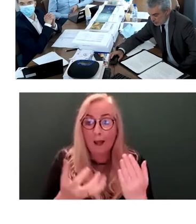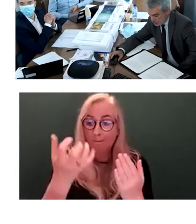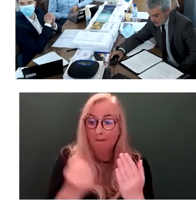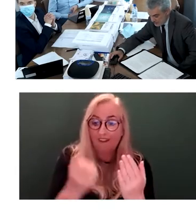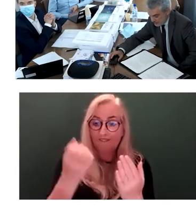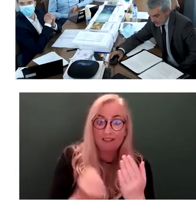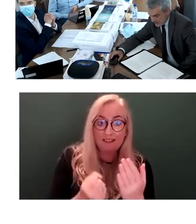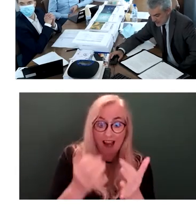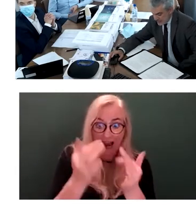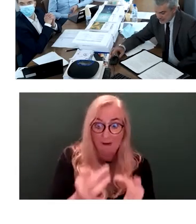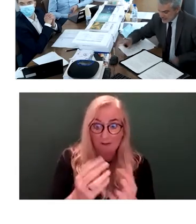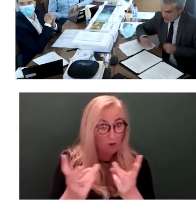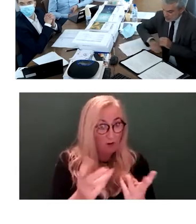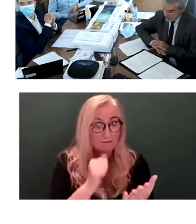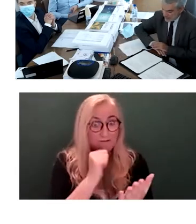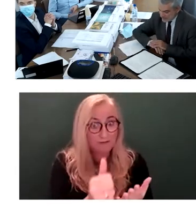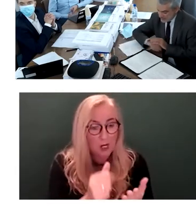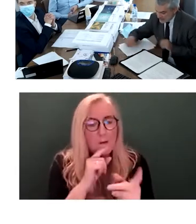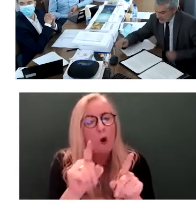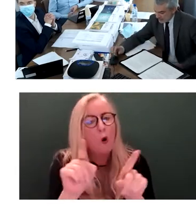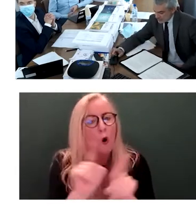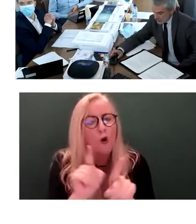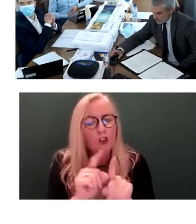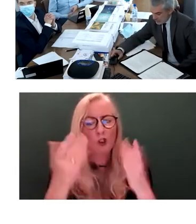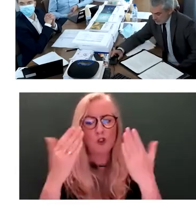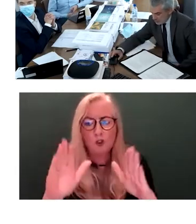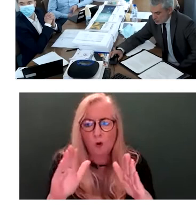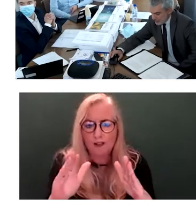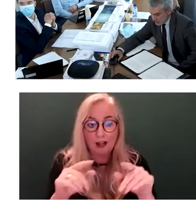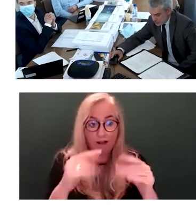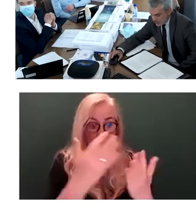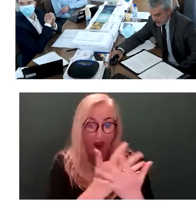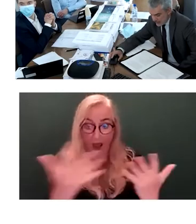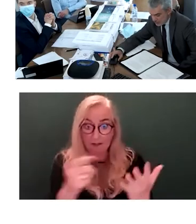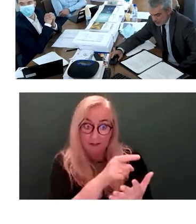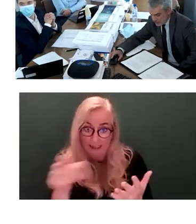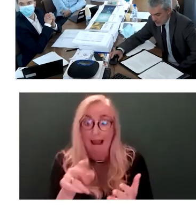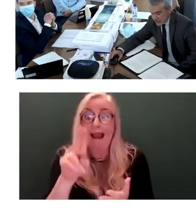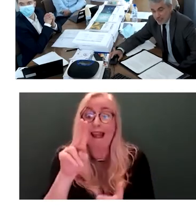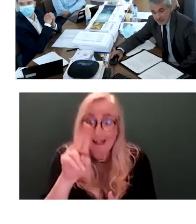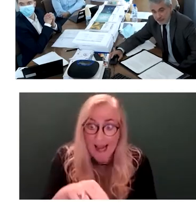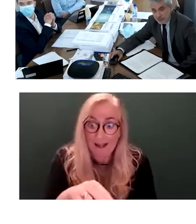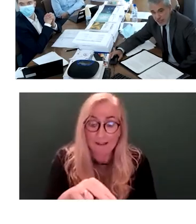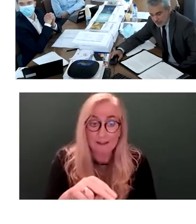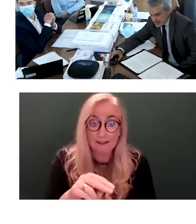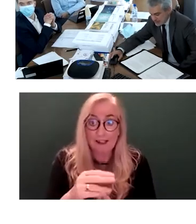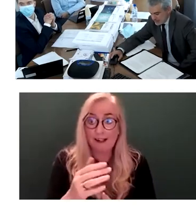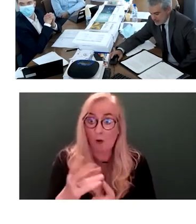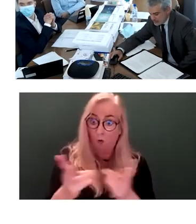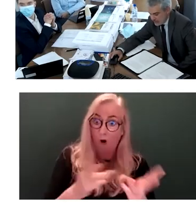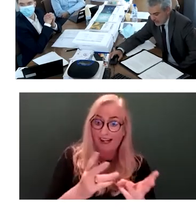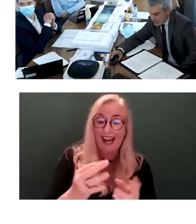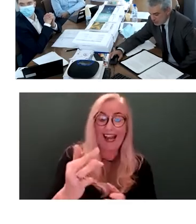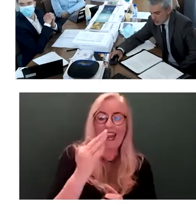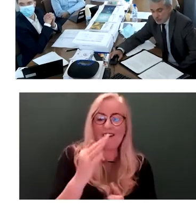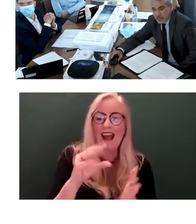actually do work. Yet the data also indicate that a significant share of them would be able to take up work if the right